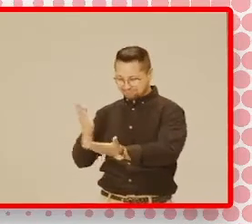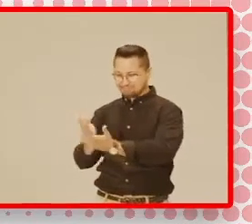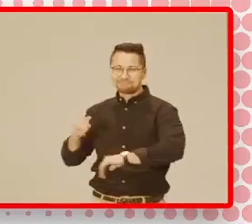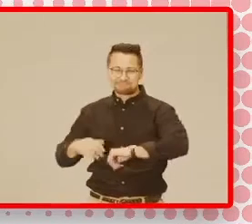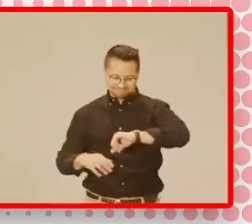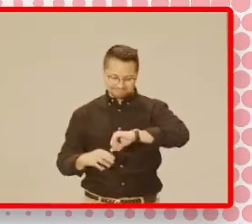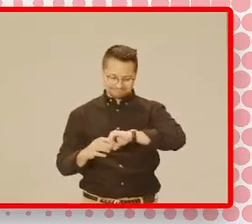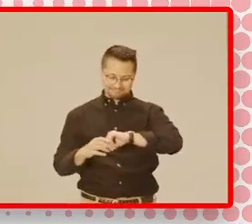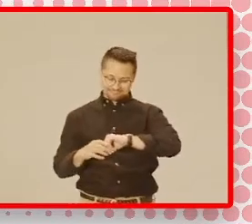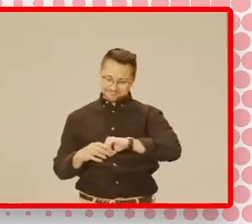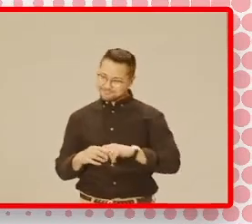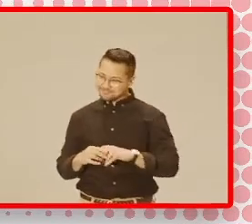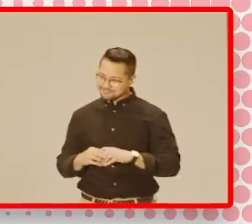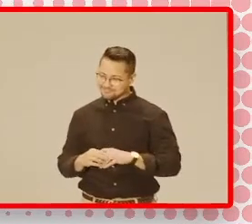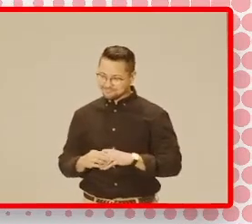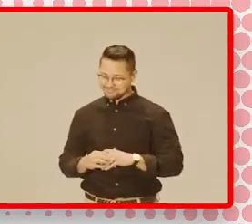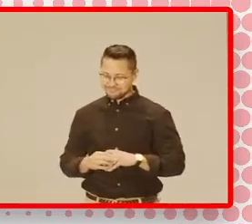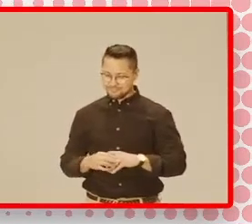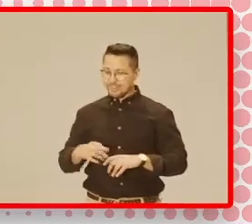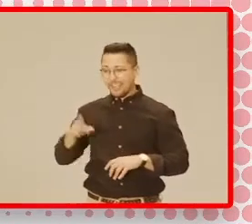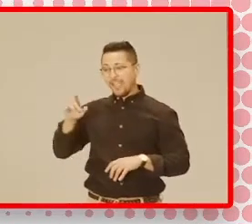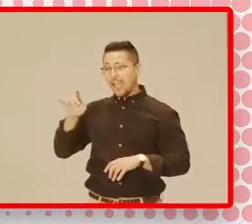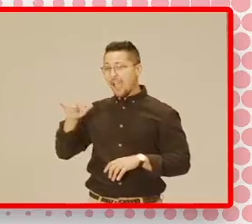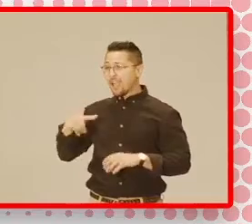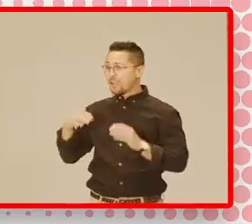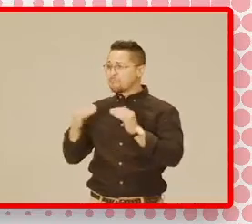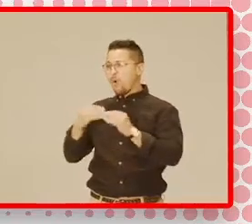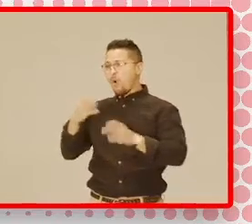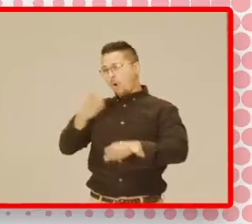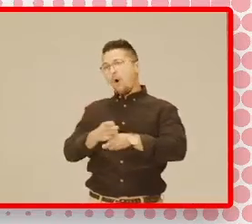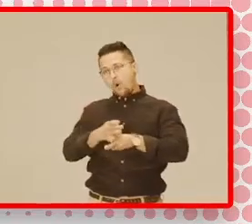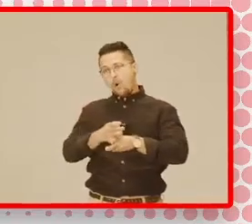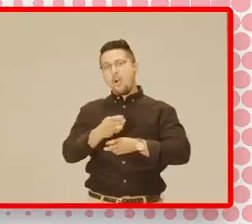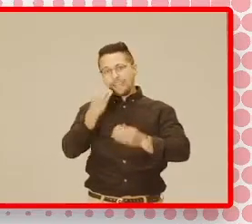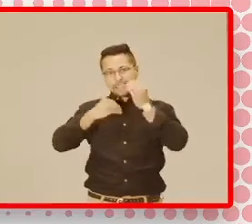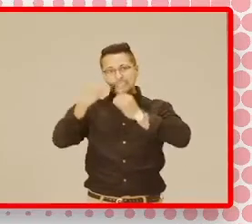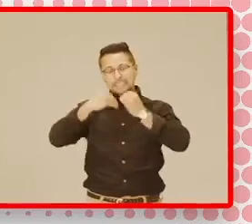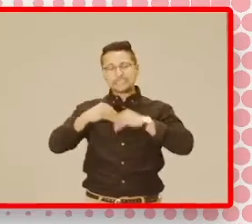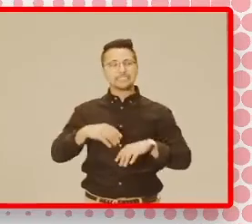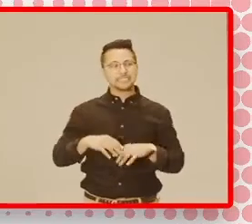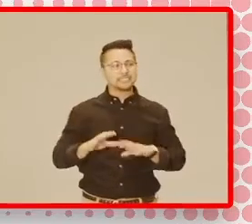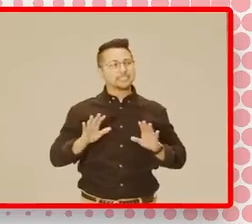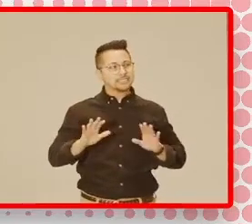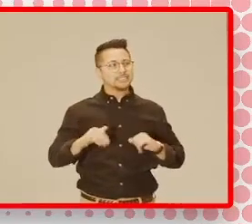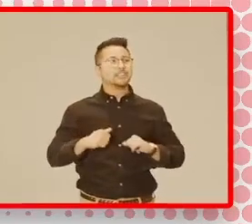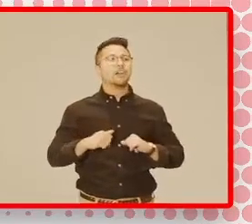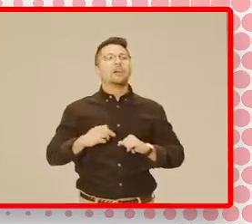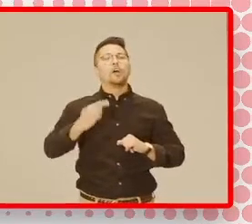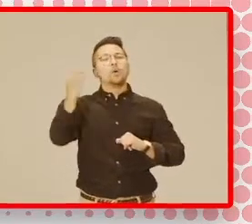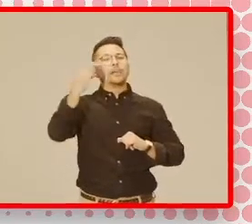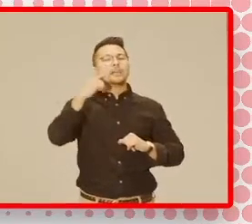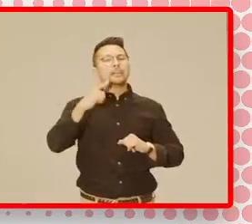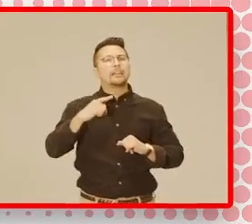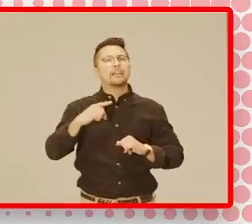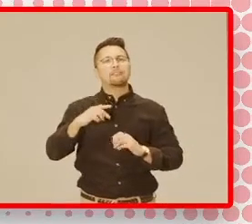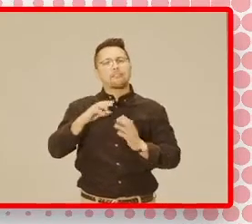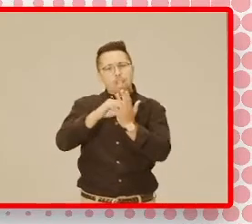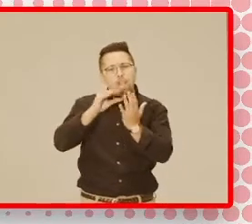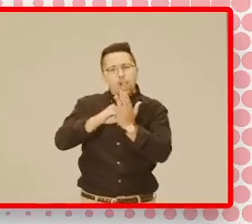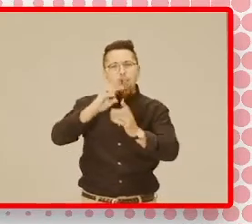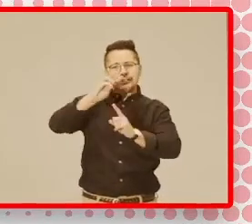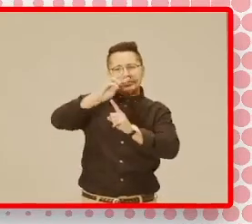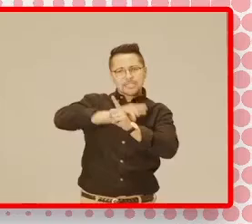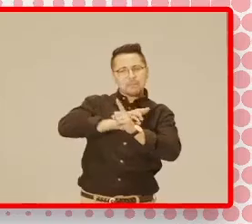Everything is harder for me. It took me 6 months to learn how to ride a